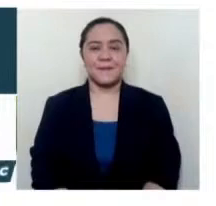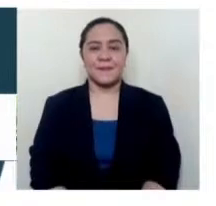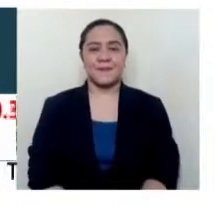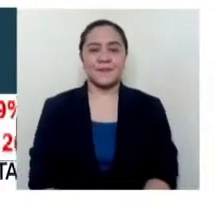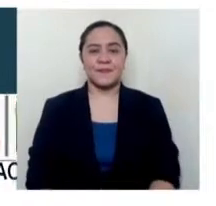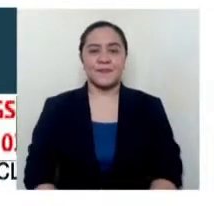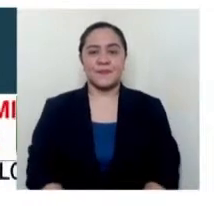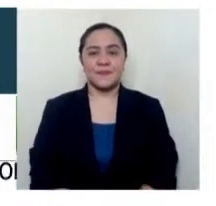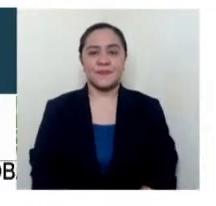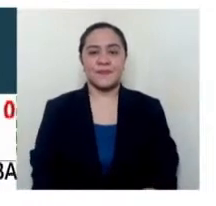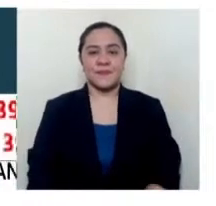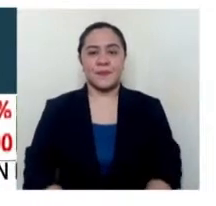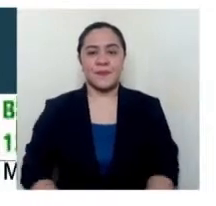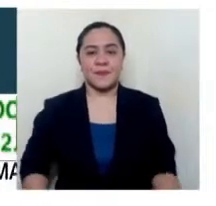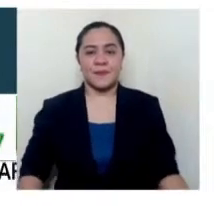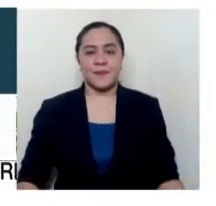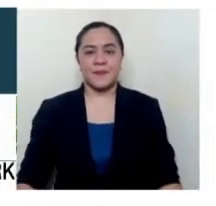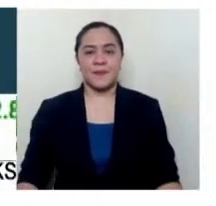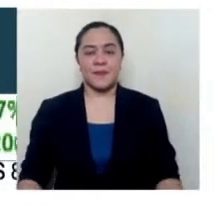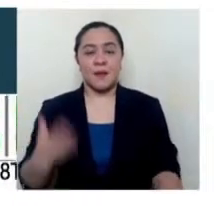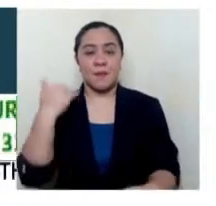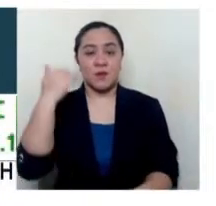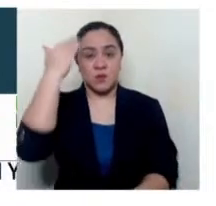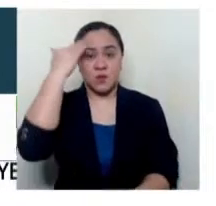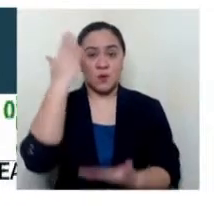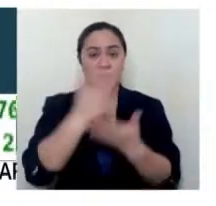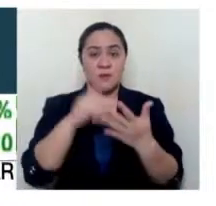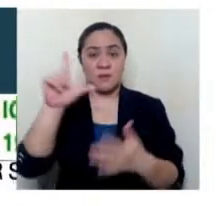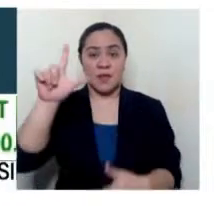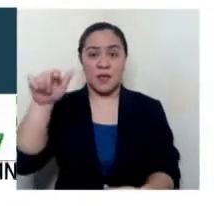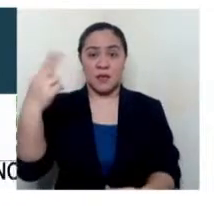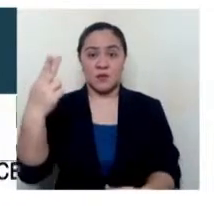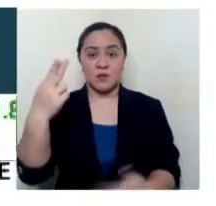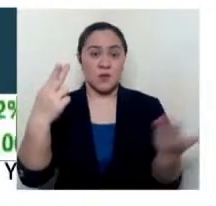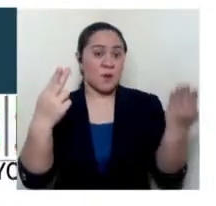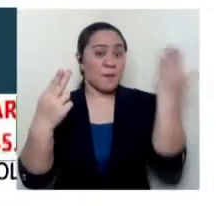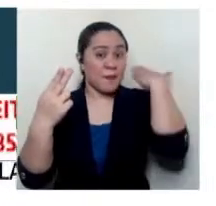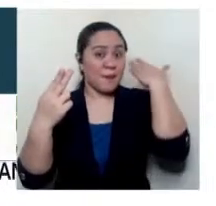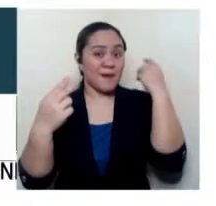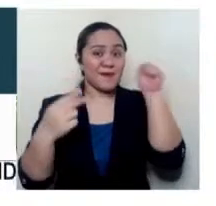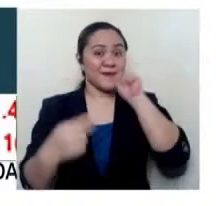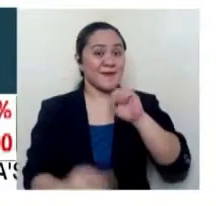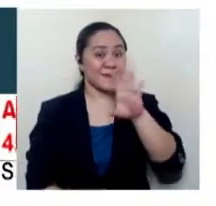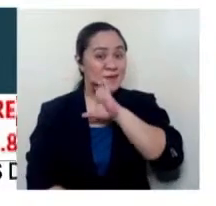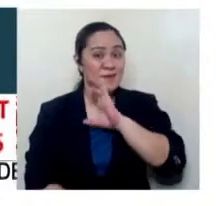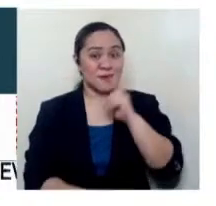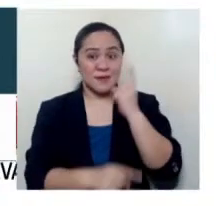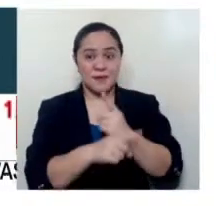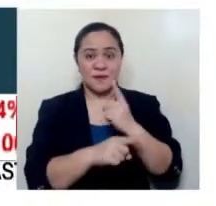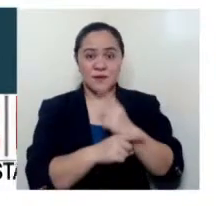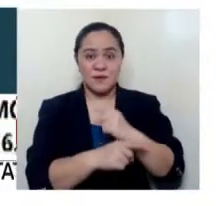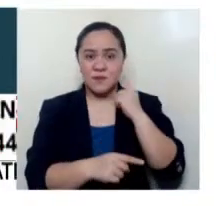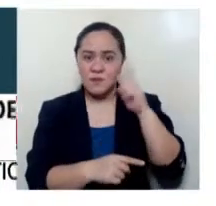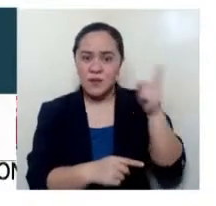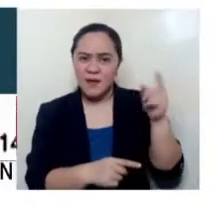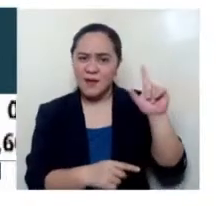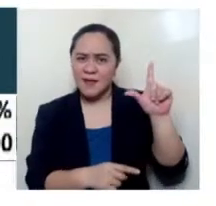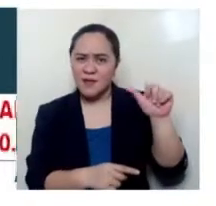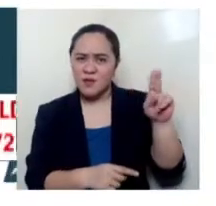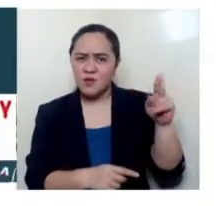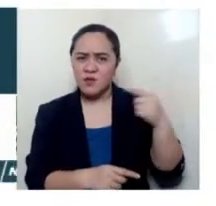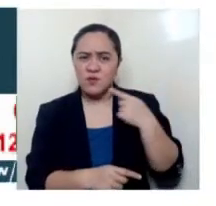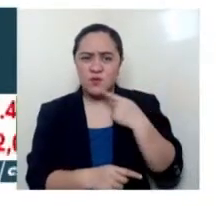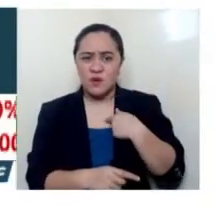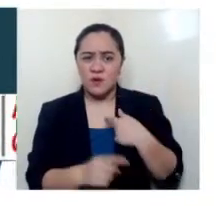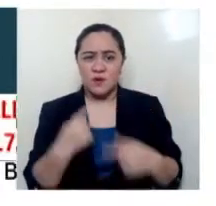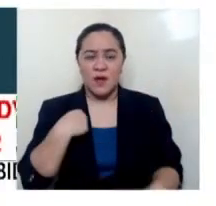you know of some LGUs that have already done this with their senior citizens. May I ask you which LGUs these are? Ang alam